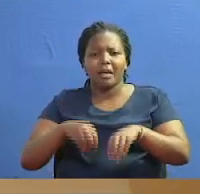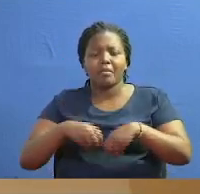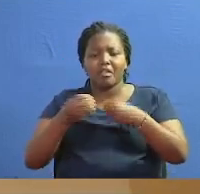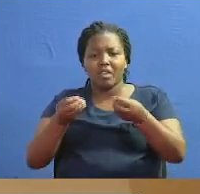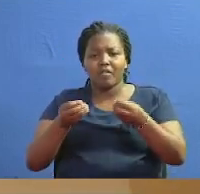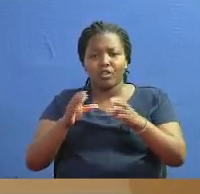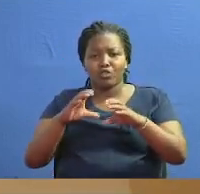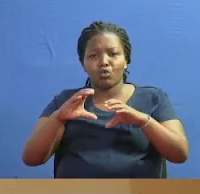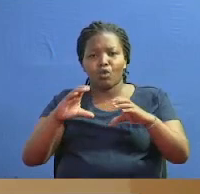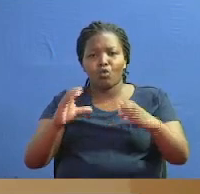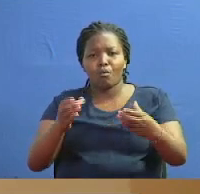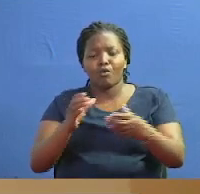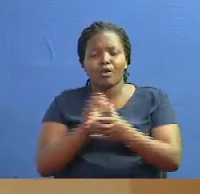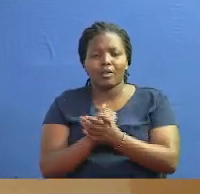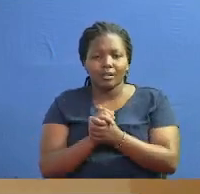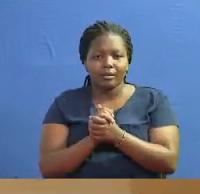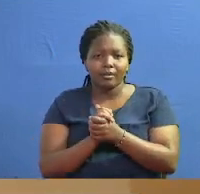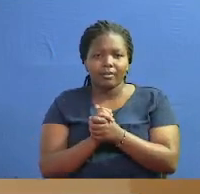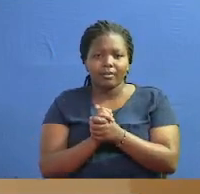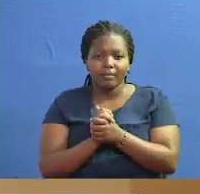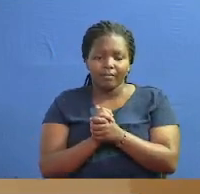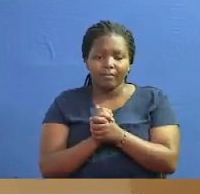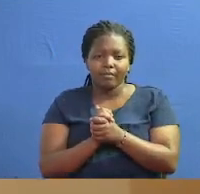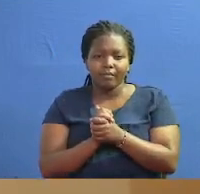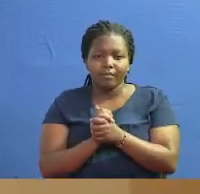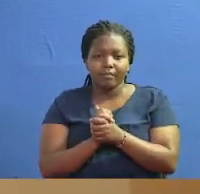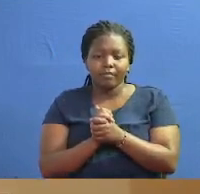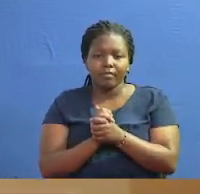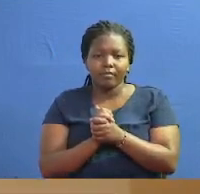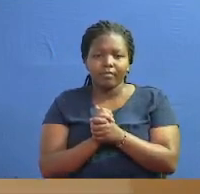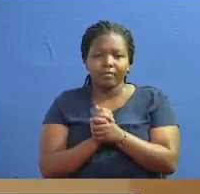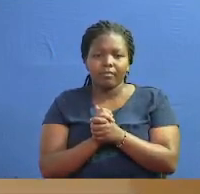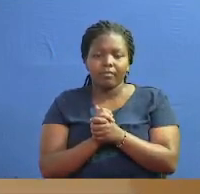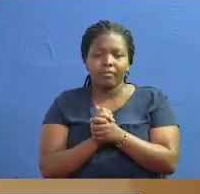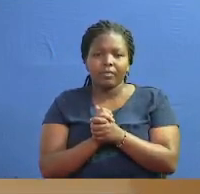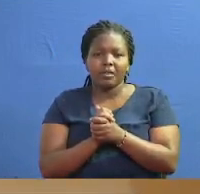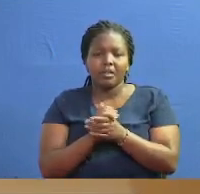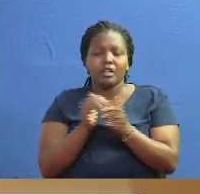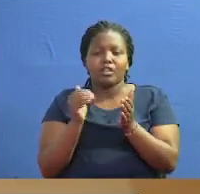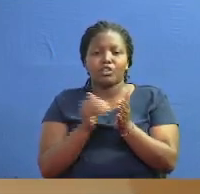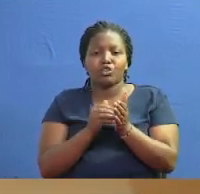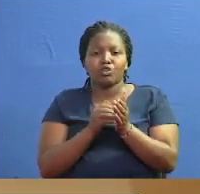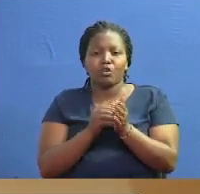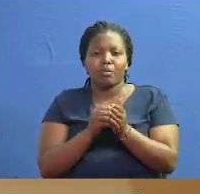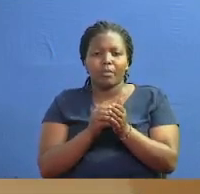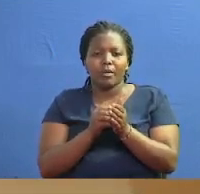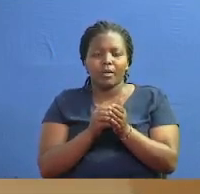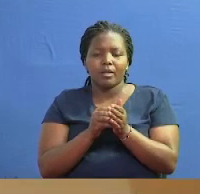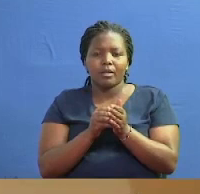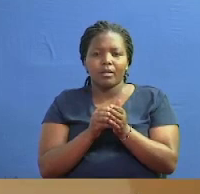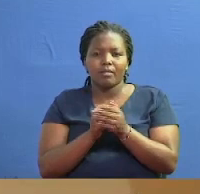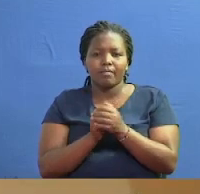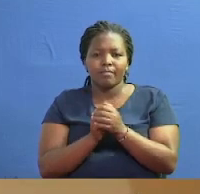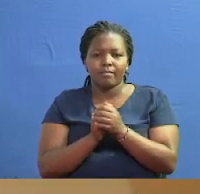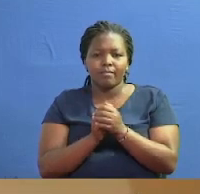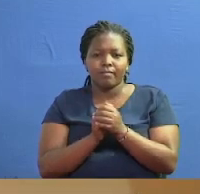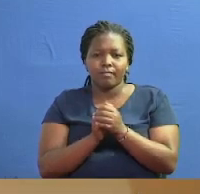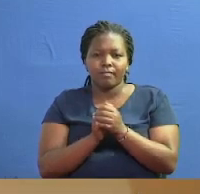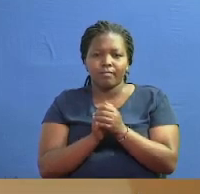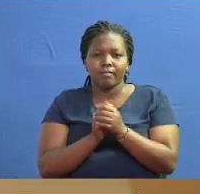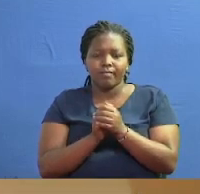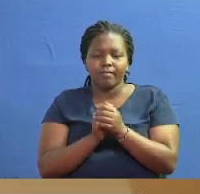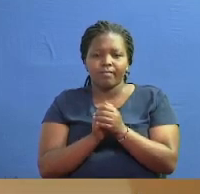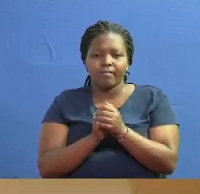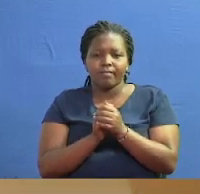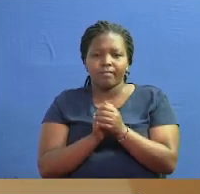first thing is to prevent the infection rate and reduce the infection